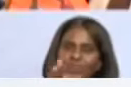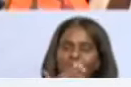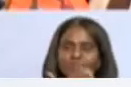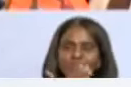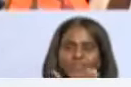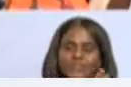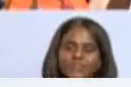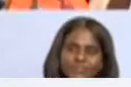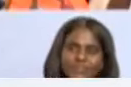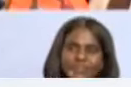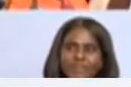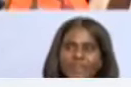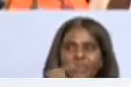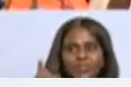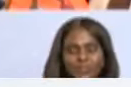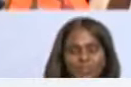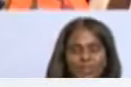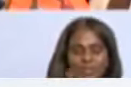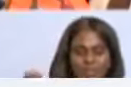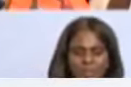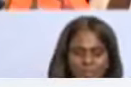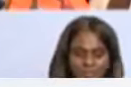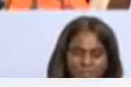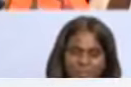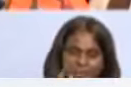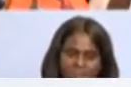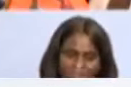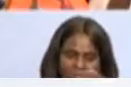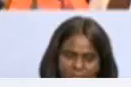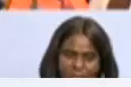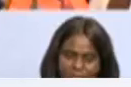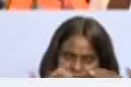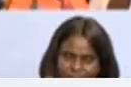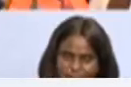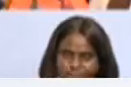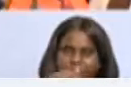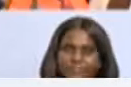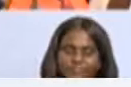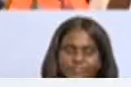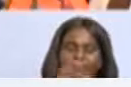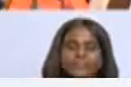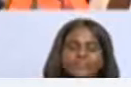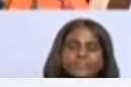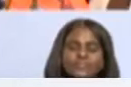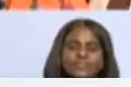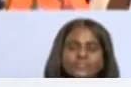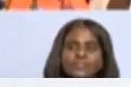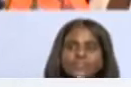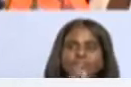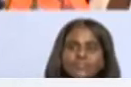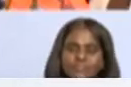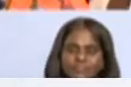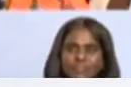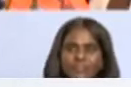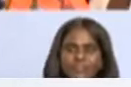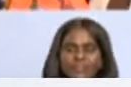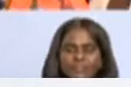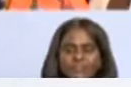to not only bring people together, but also provide employment opportunities. Through sport,